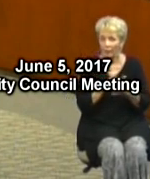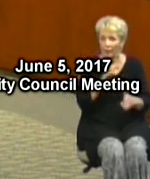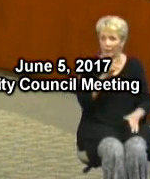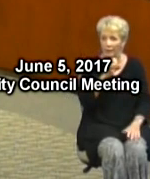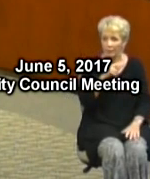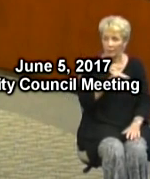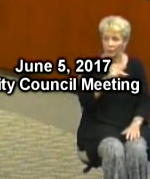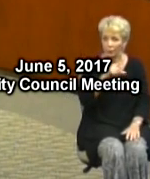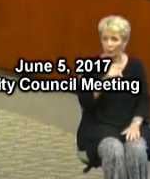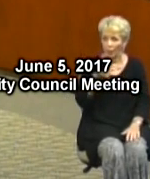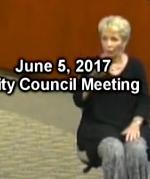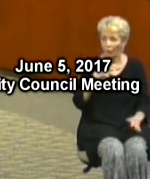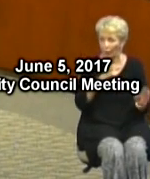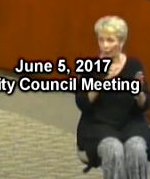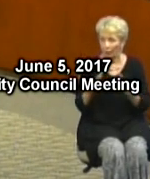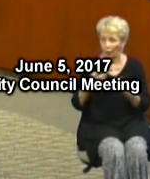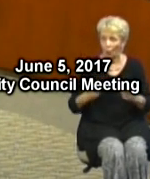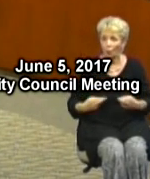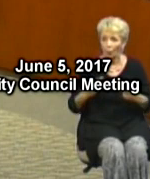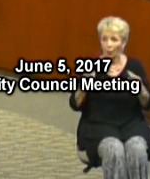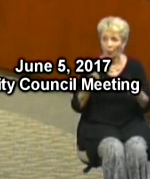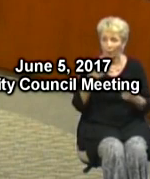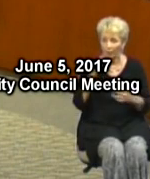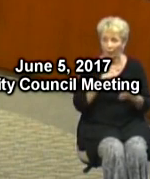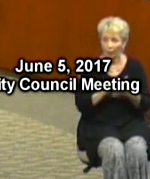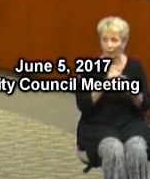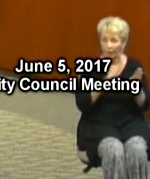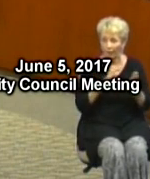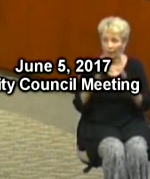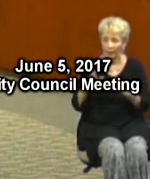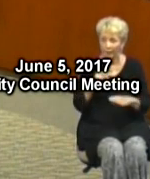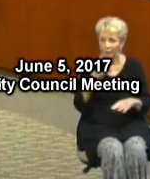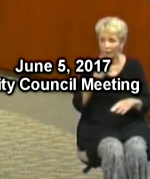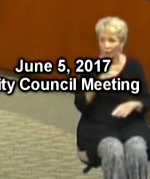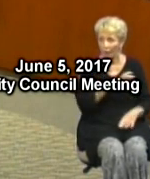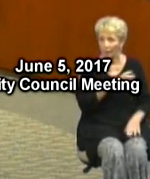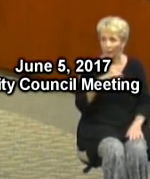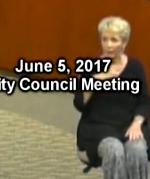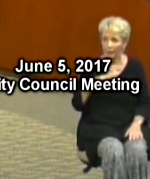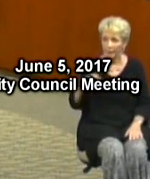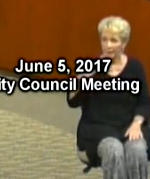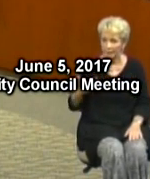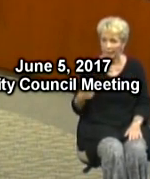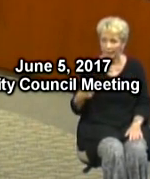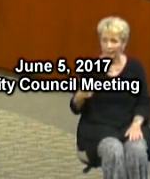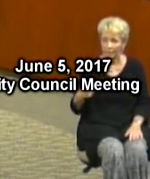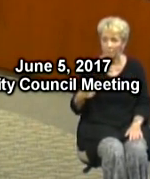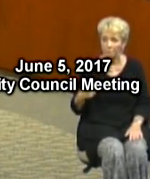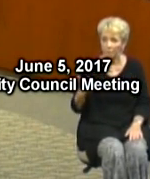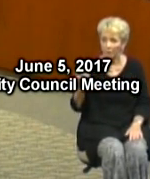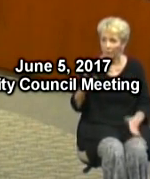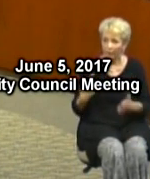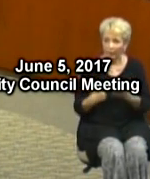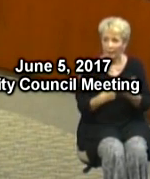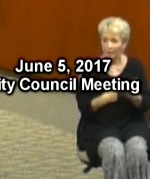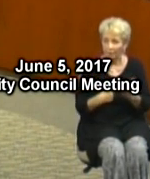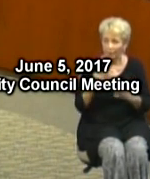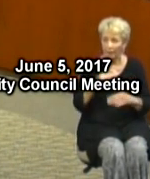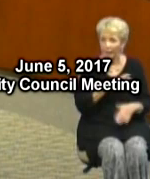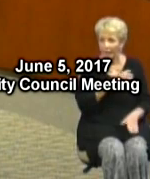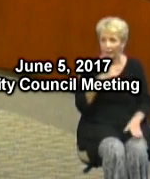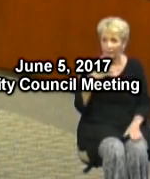2030 plan and recommendation by the Planning and Zoning Commission. Second. We have a motion and a second. Any discussion by council?